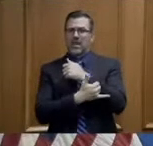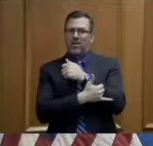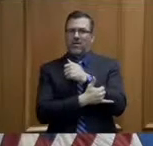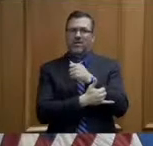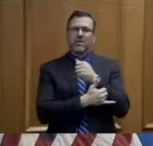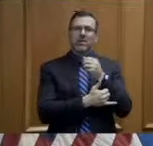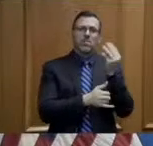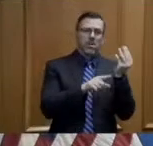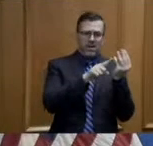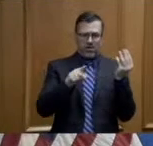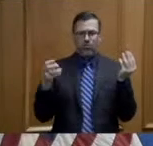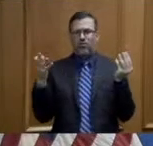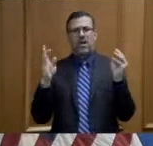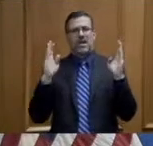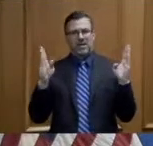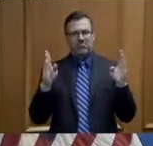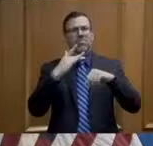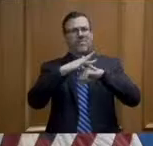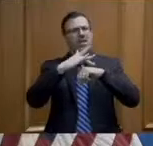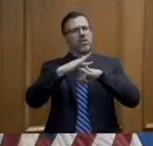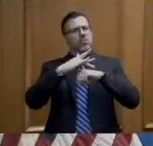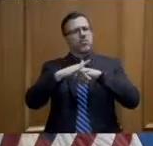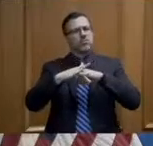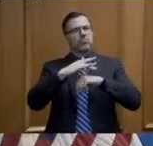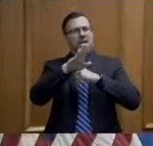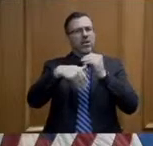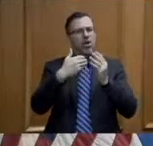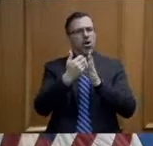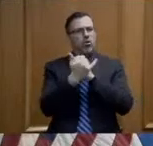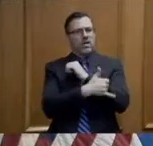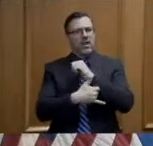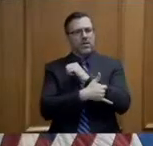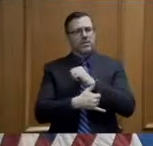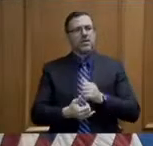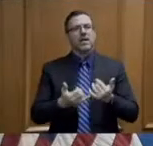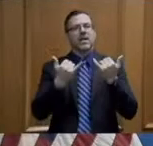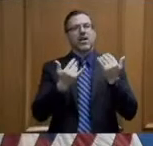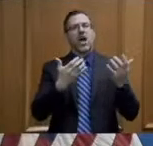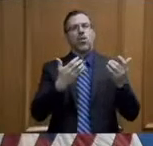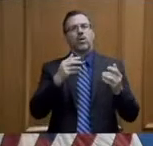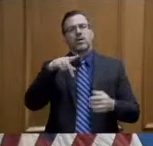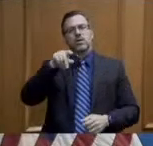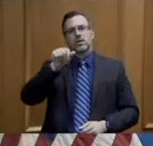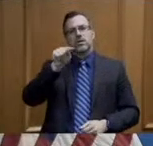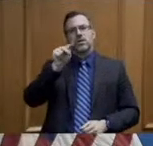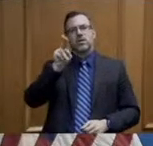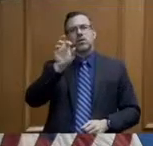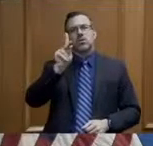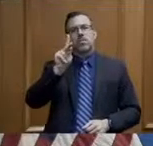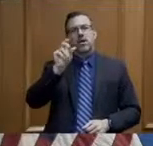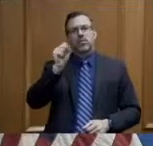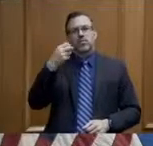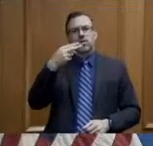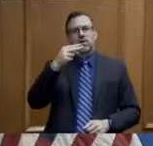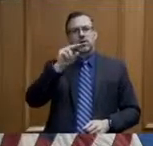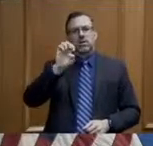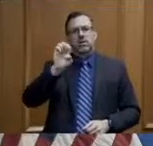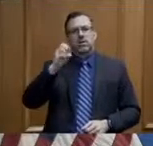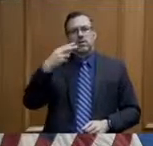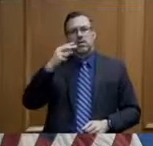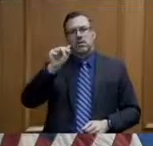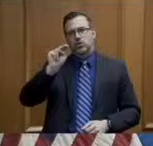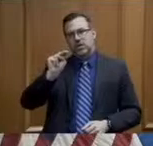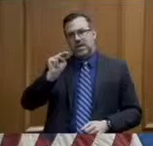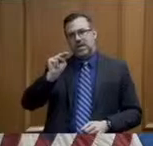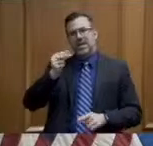available in every one of our 95 counties. I'd now like to ask Patrick Sheehan, the Director of TEMA, to come up and give an update on